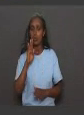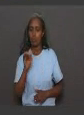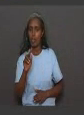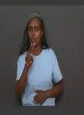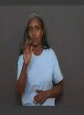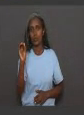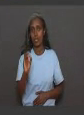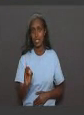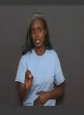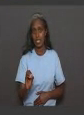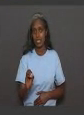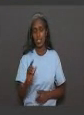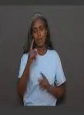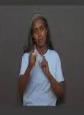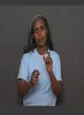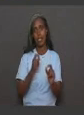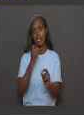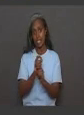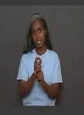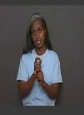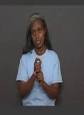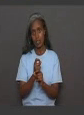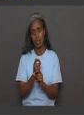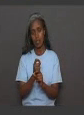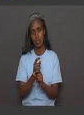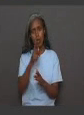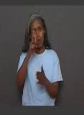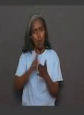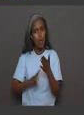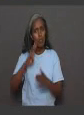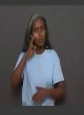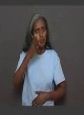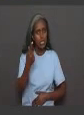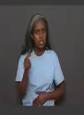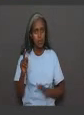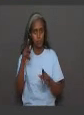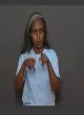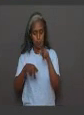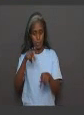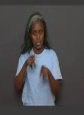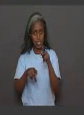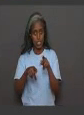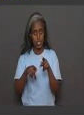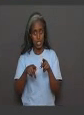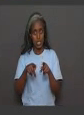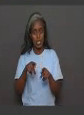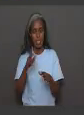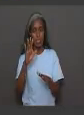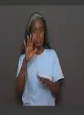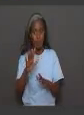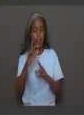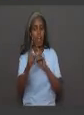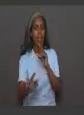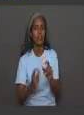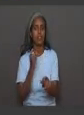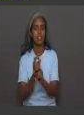by 2% per year, what will the population be